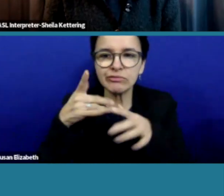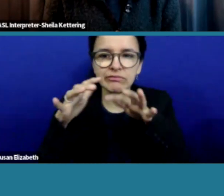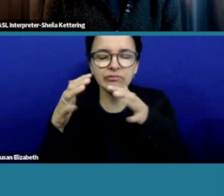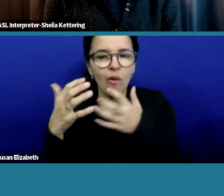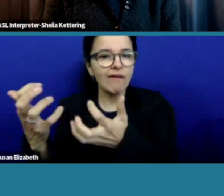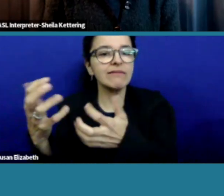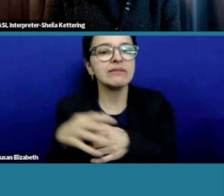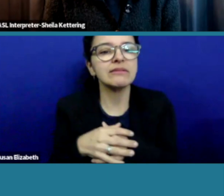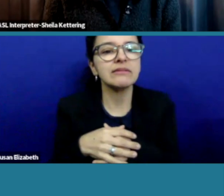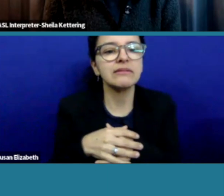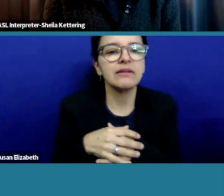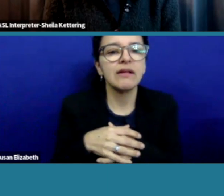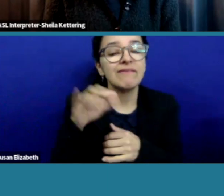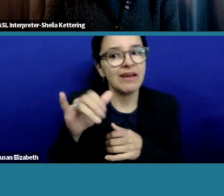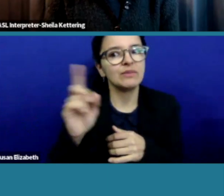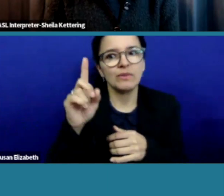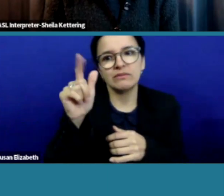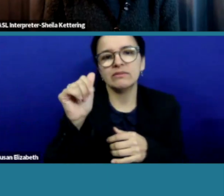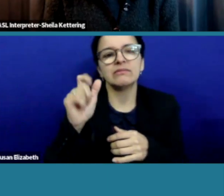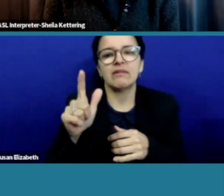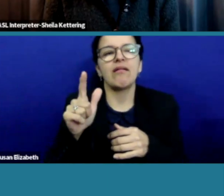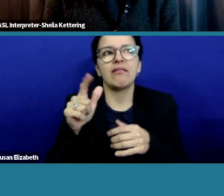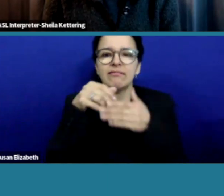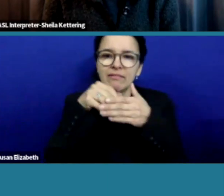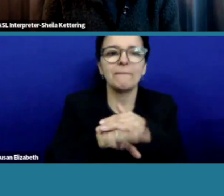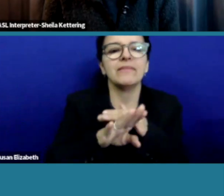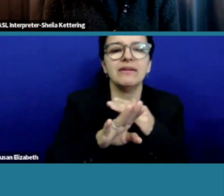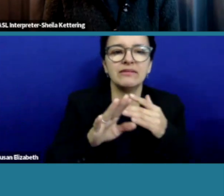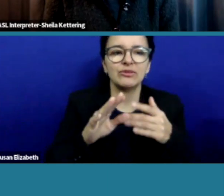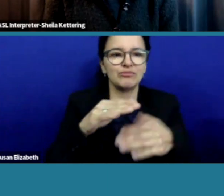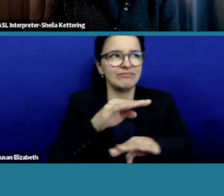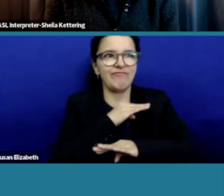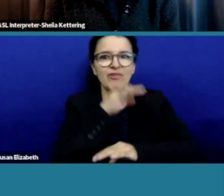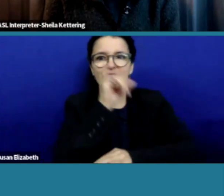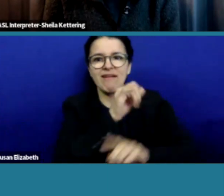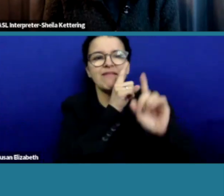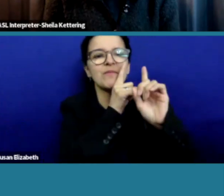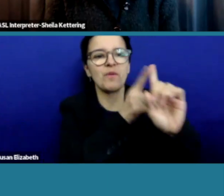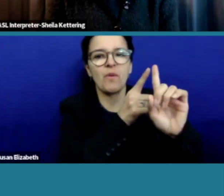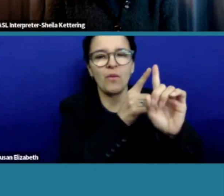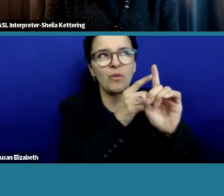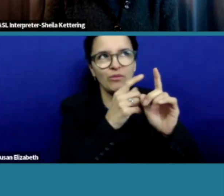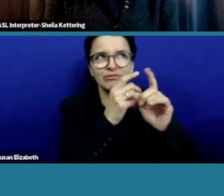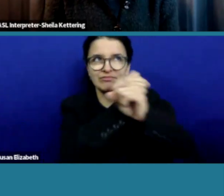and watch the show. We want it to be a good experience for the deaf